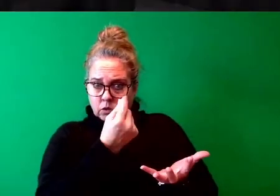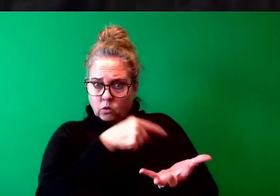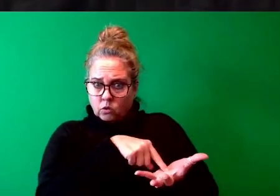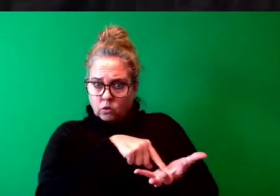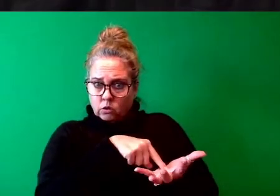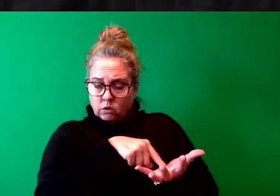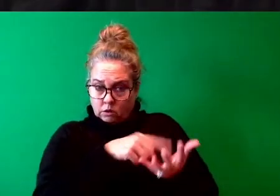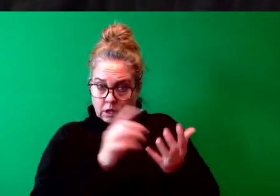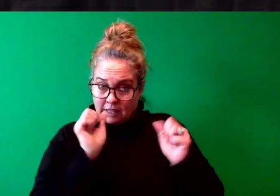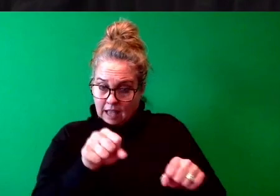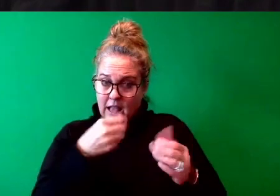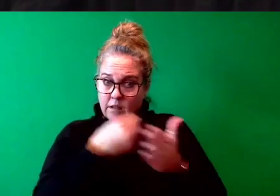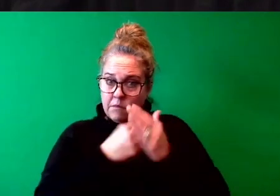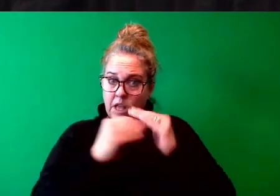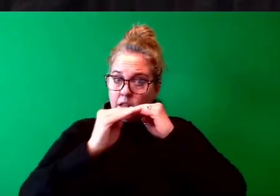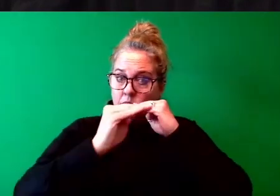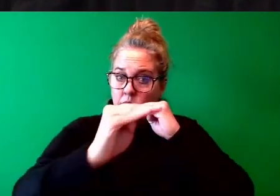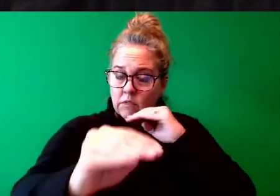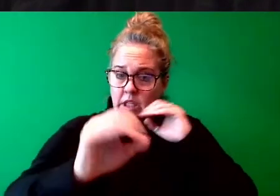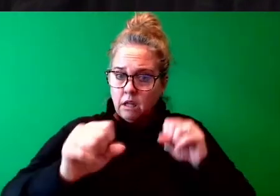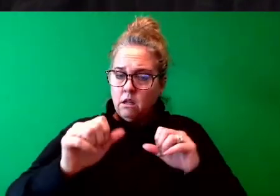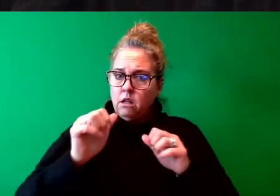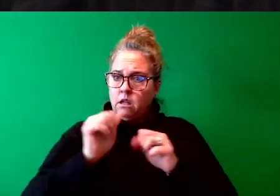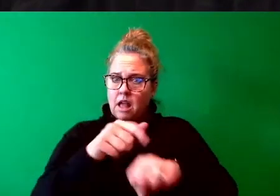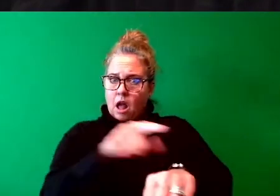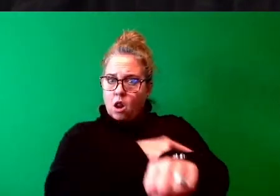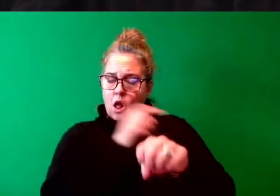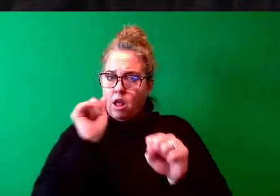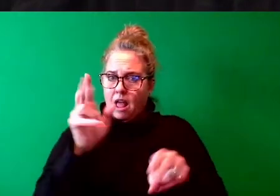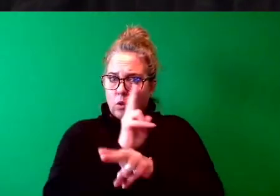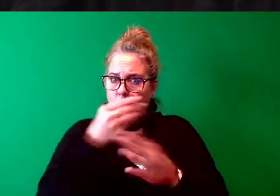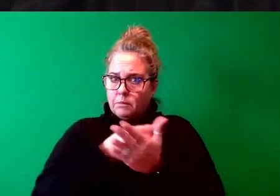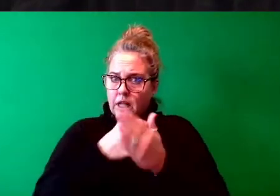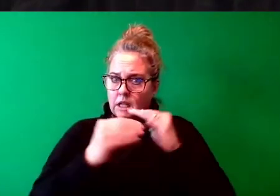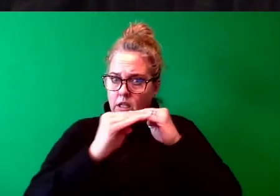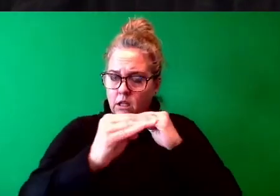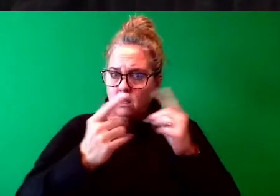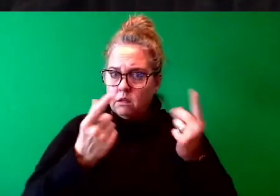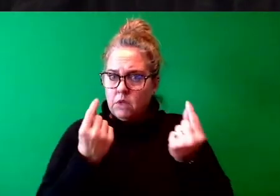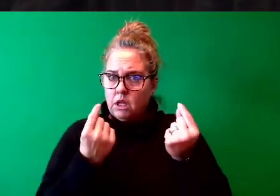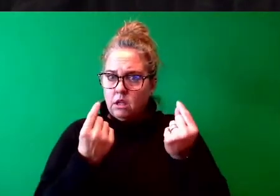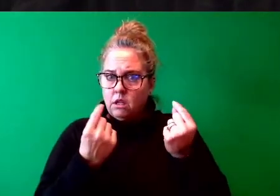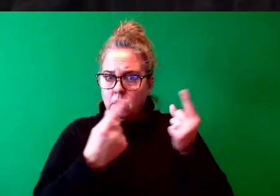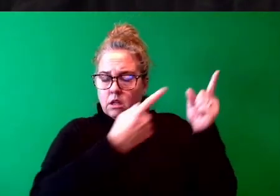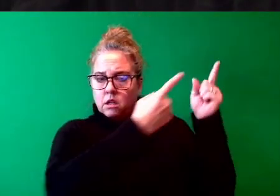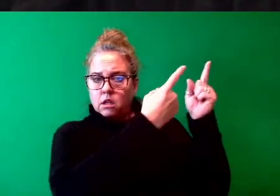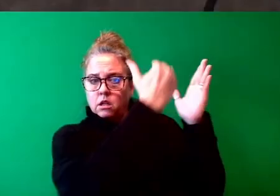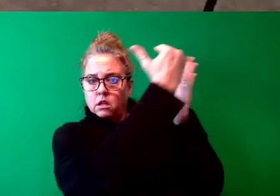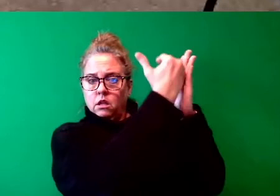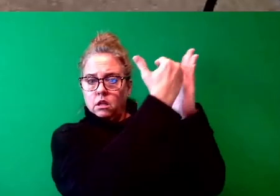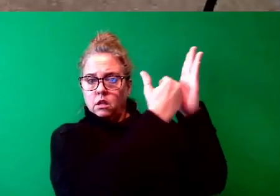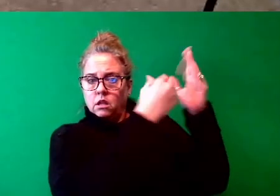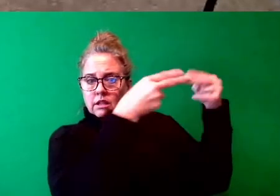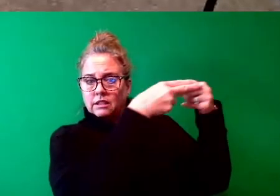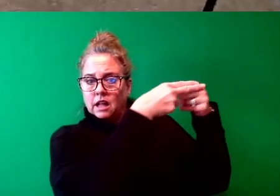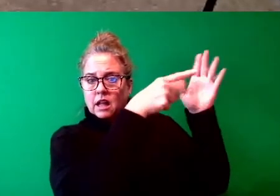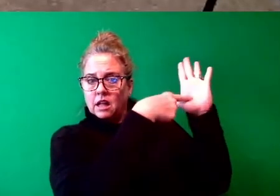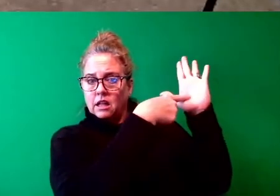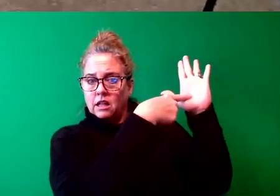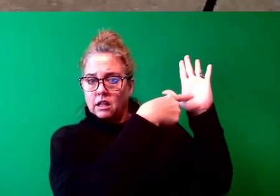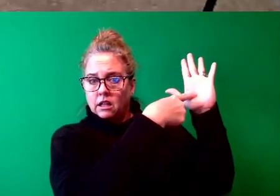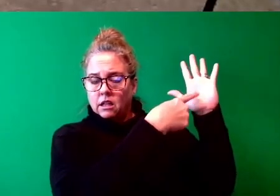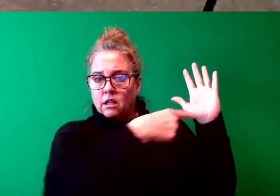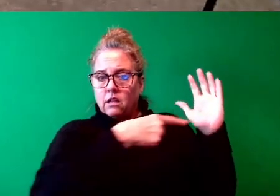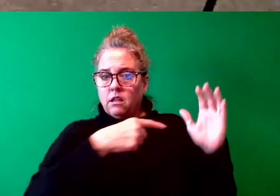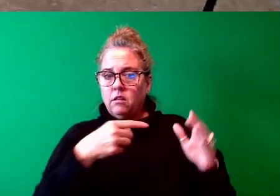we do have, maybe Sam, what is the slide for the fund balance? We're currently, we're at 28% of